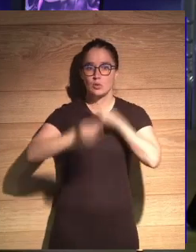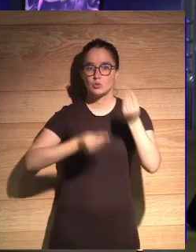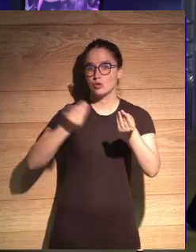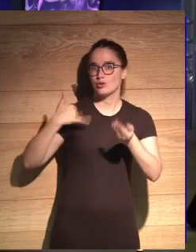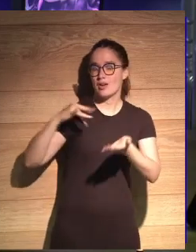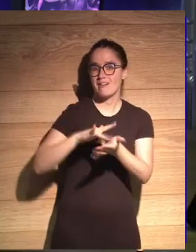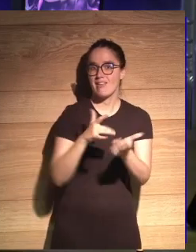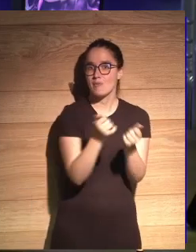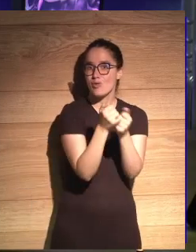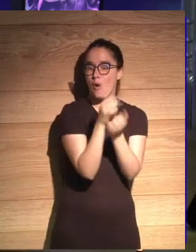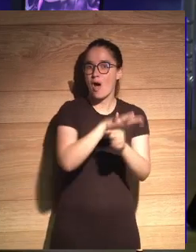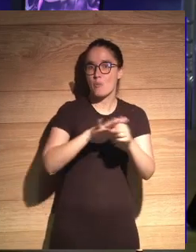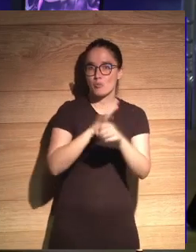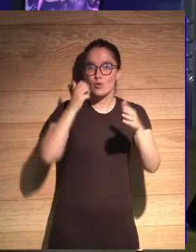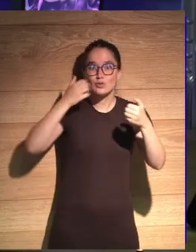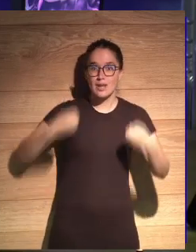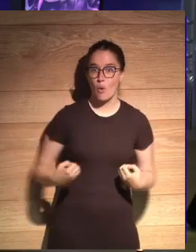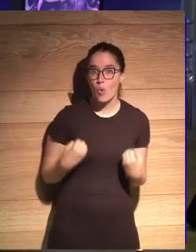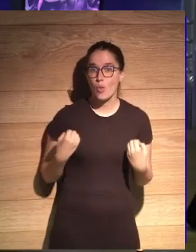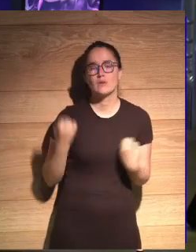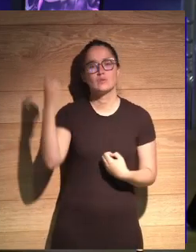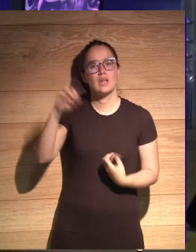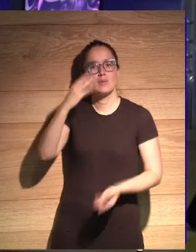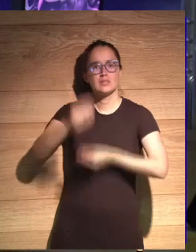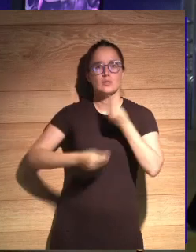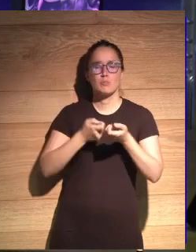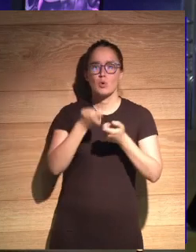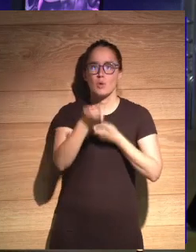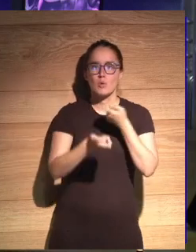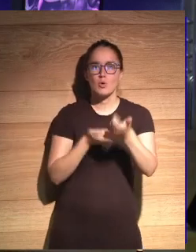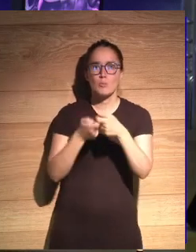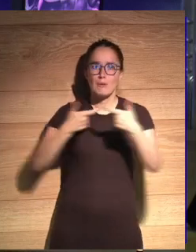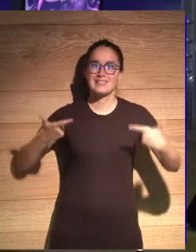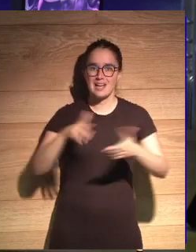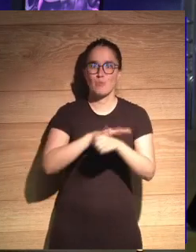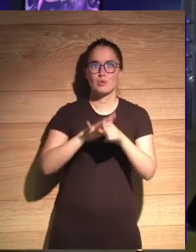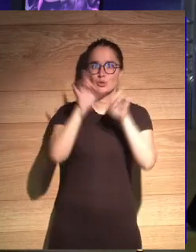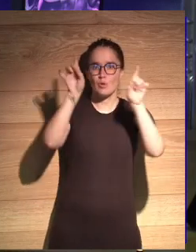And we will see some examples, some study cases of this use in the health